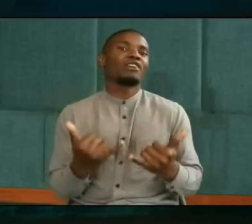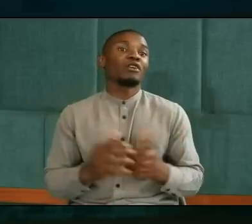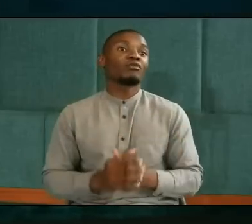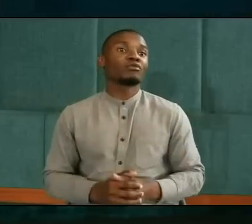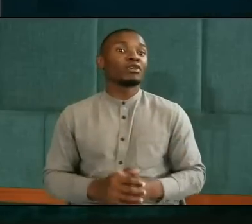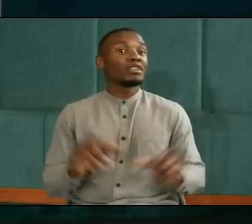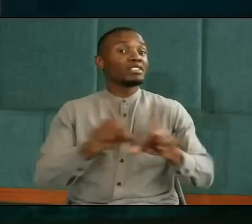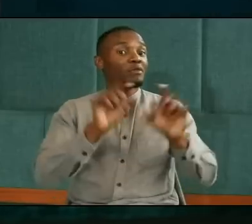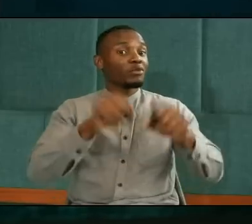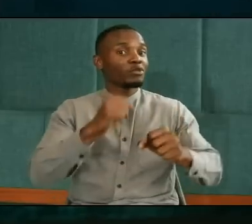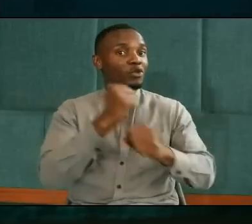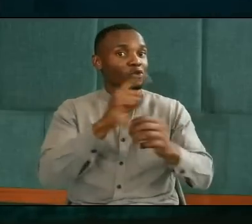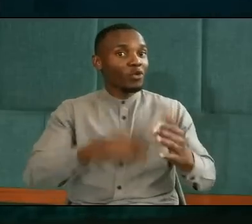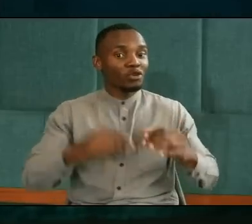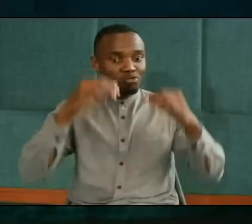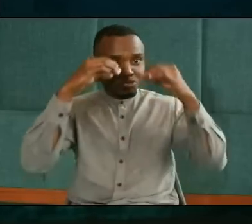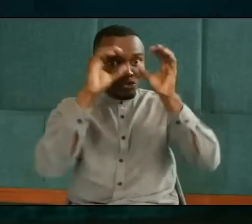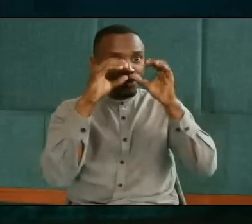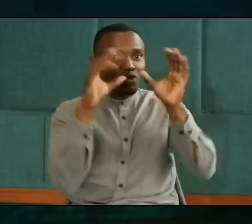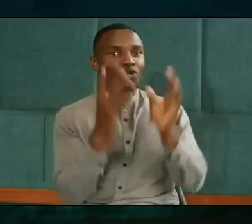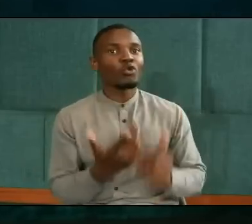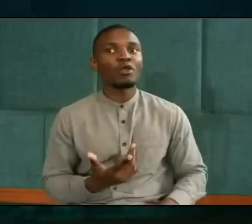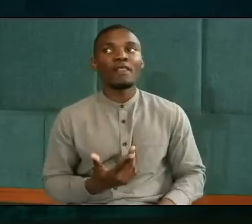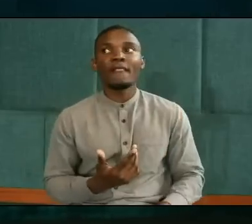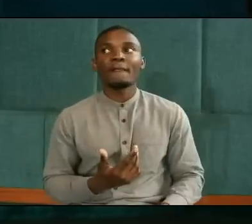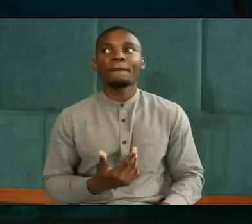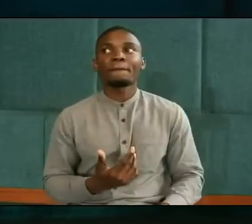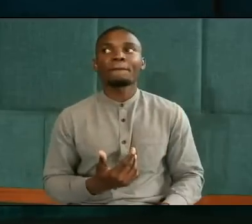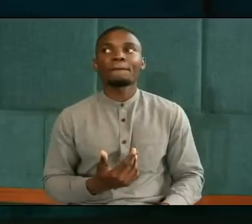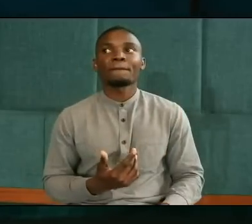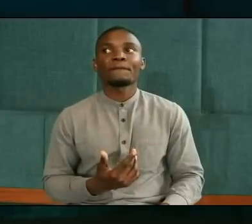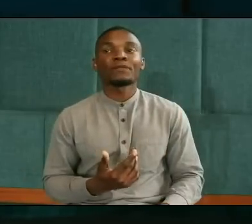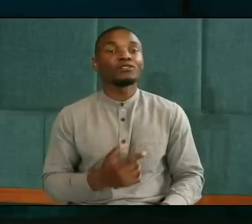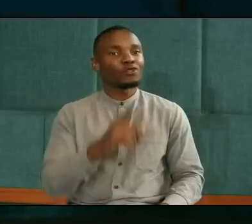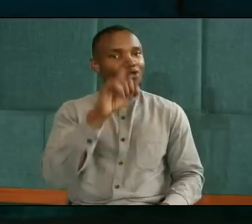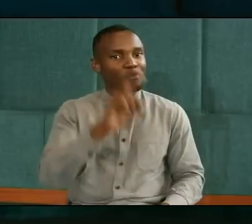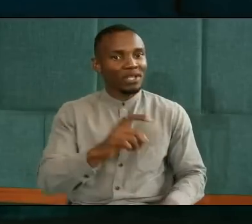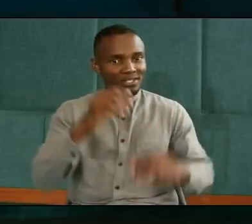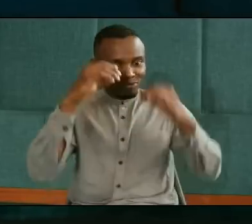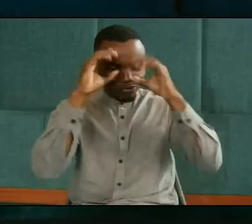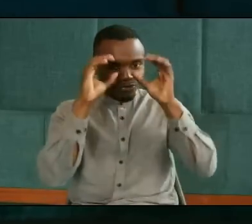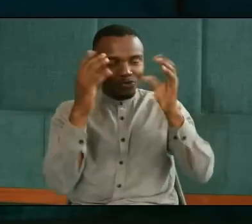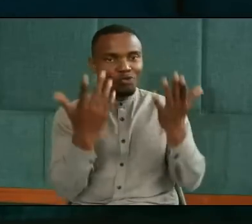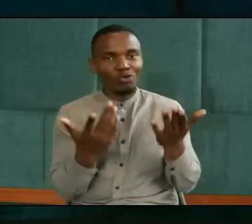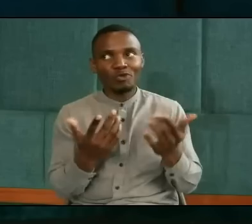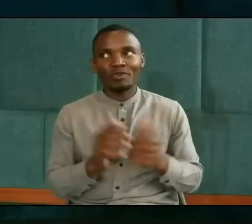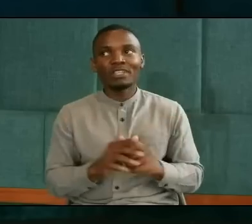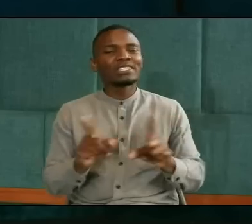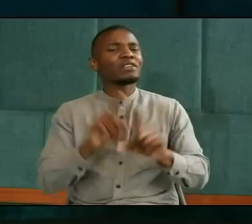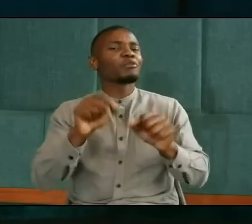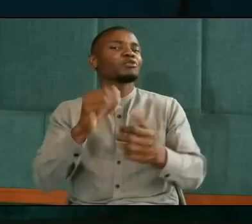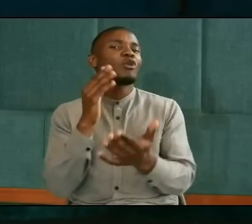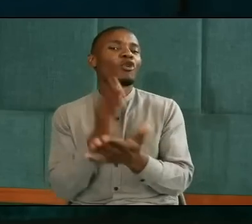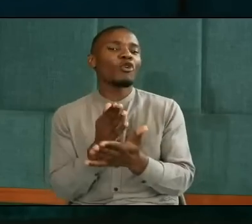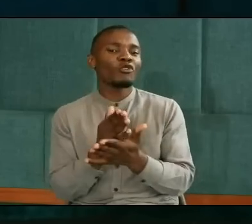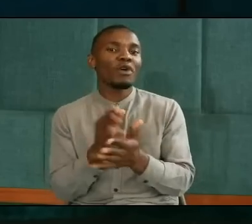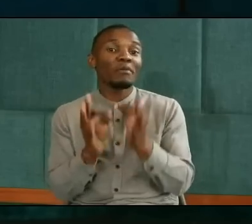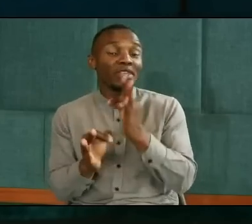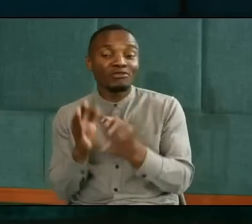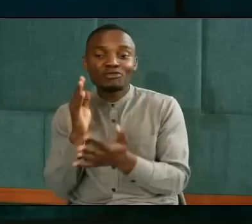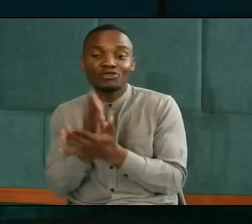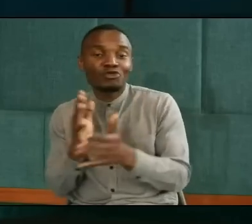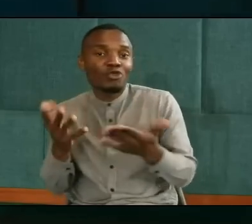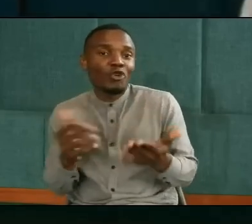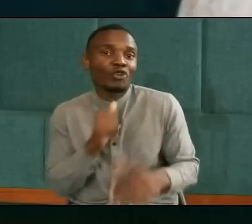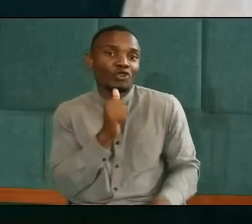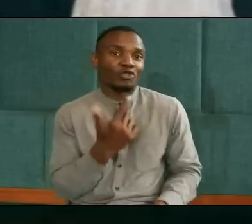finish, you can Google it. That's why we have to be careful what we say up here, because they can fact check us. Oh,